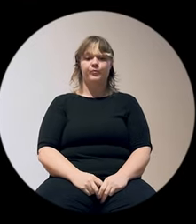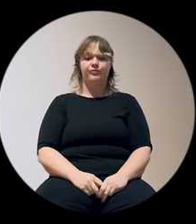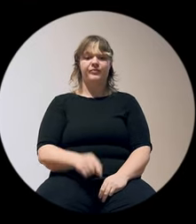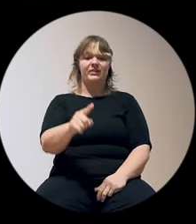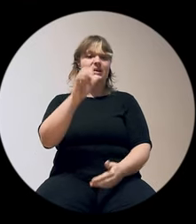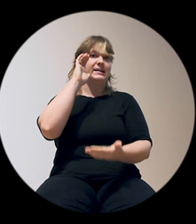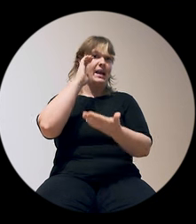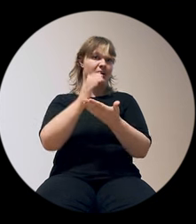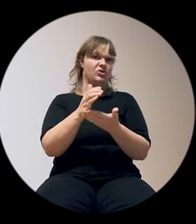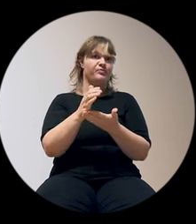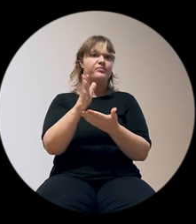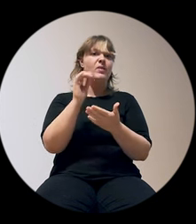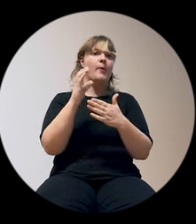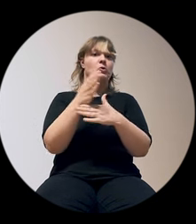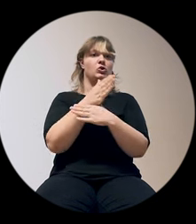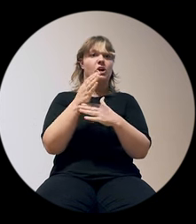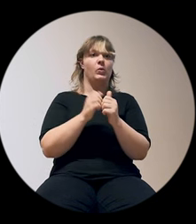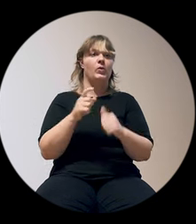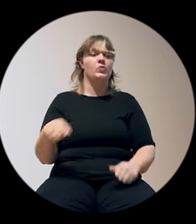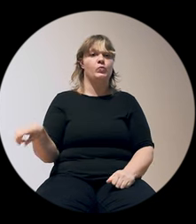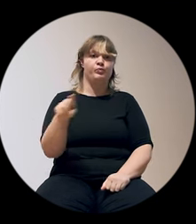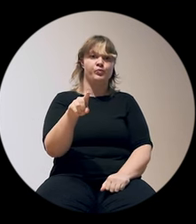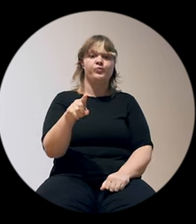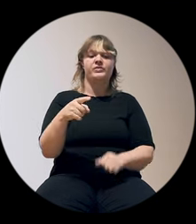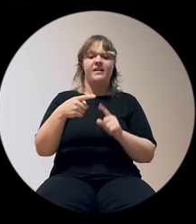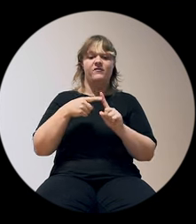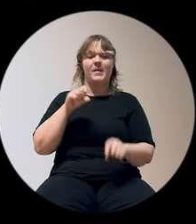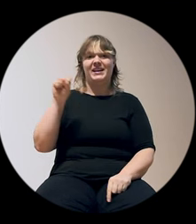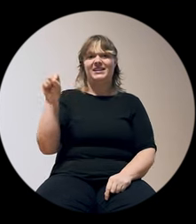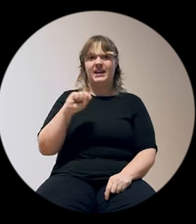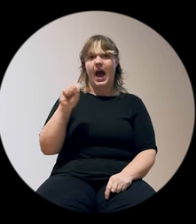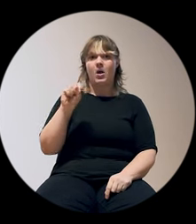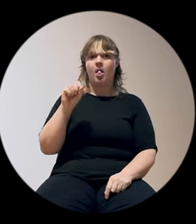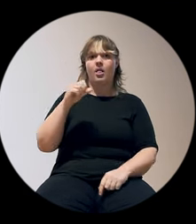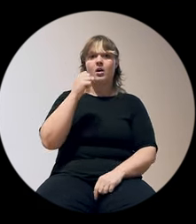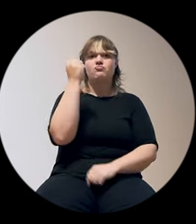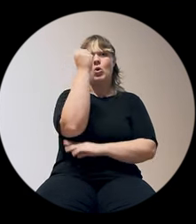This image that I want to share with you is from Seattle protests